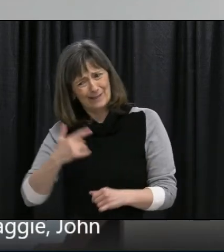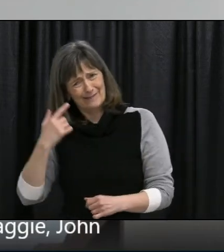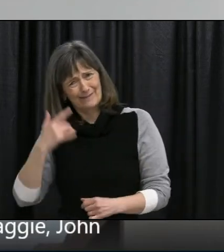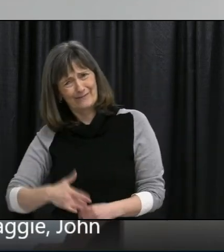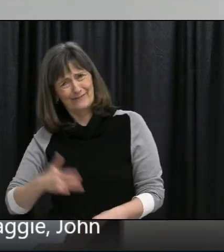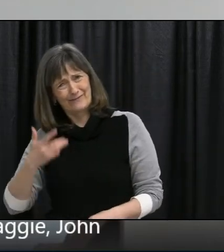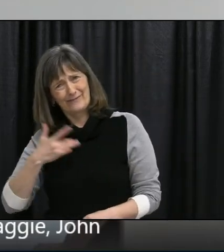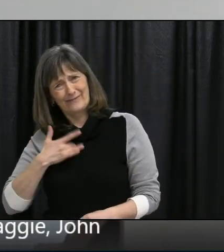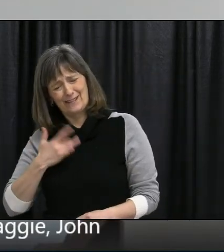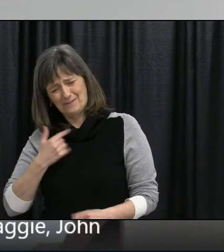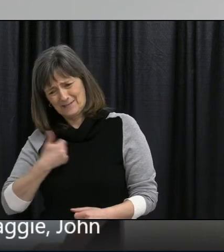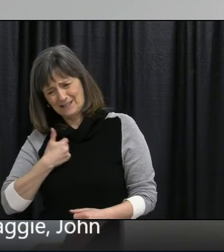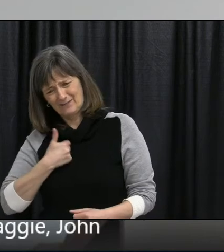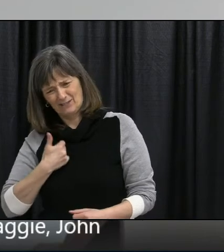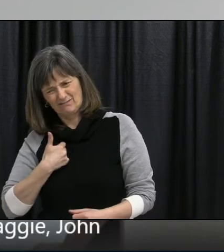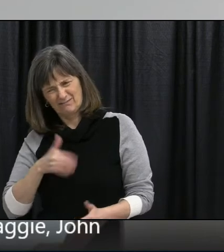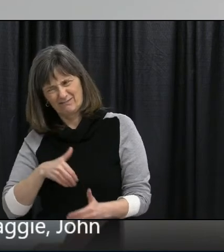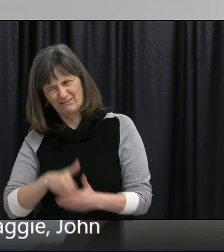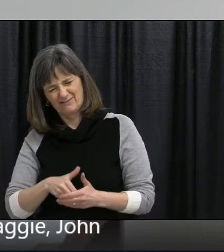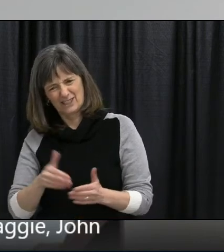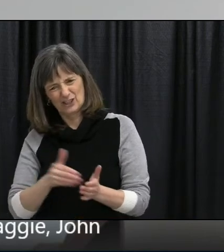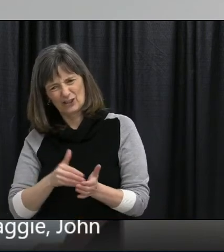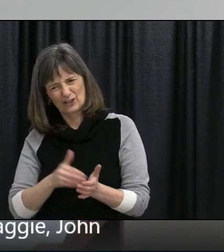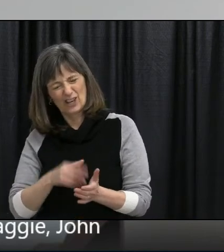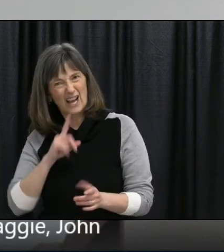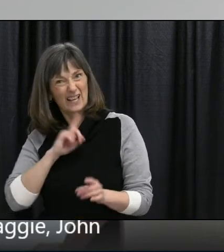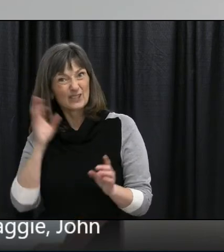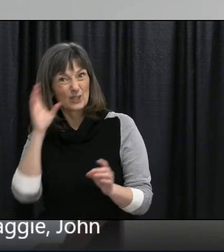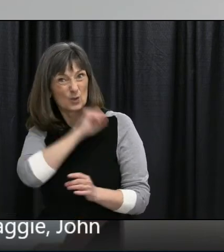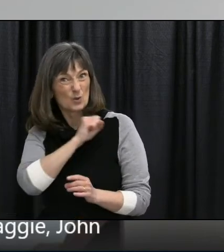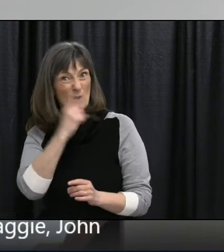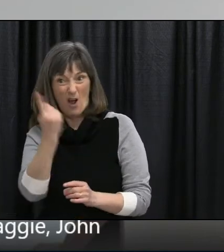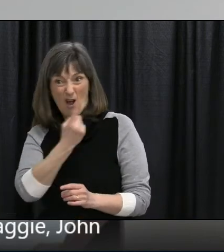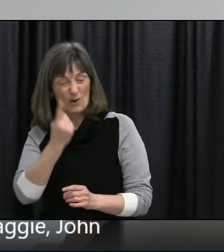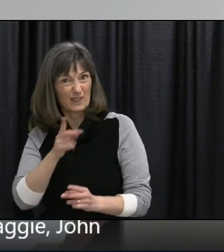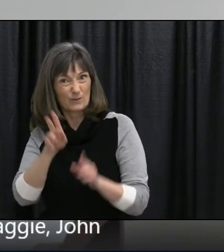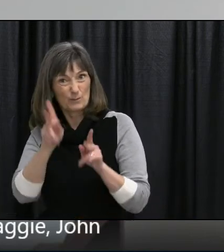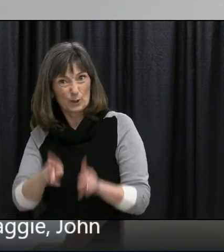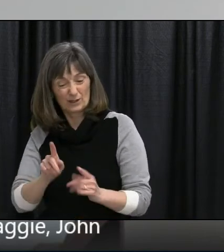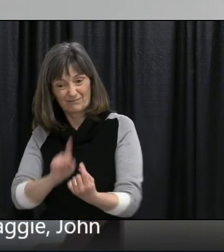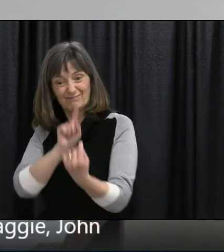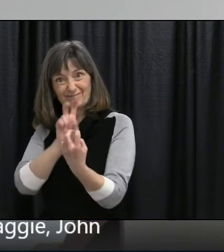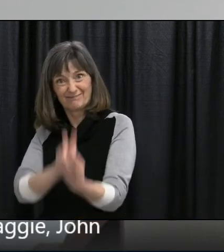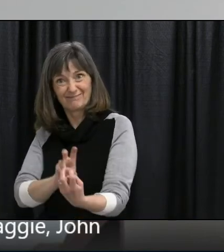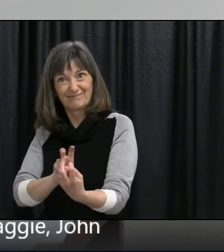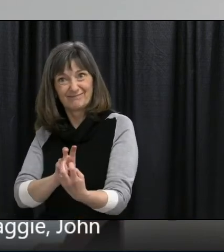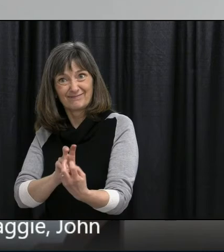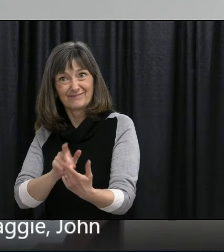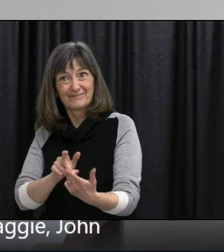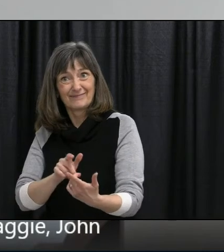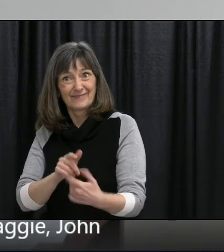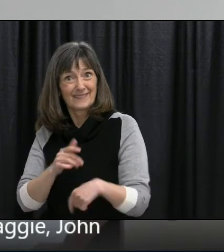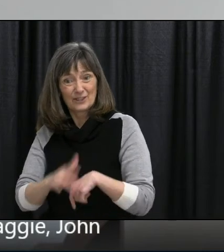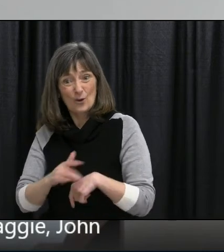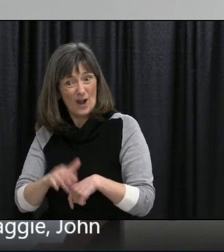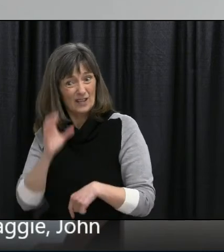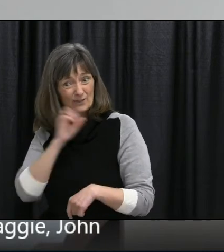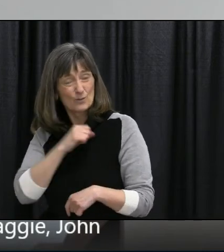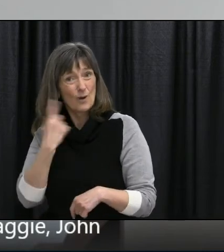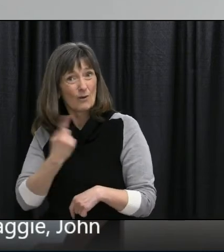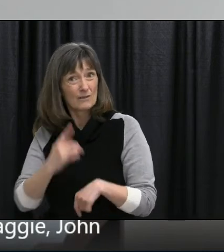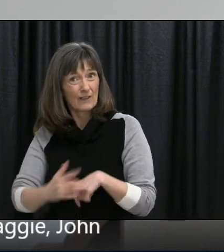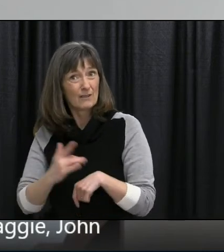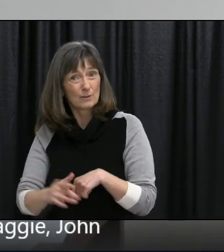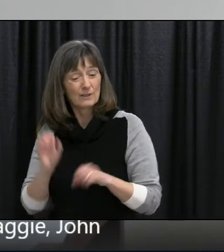is organized is something that should be done in the light of COVID. If these individuals are currently inpatients in a